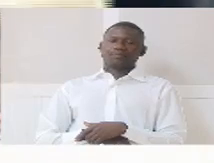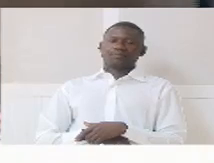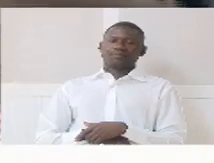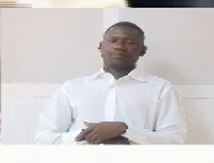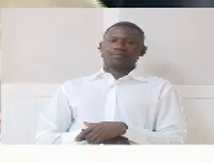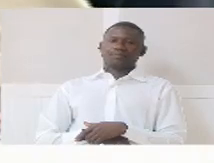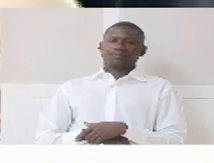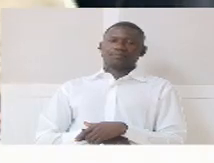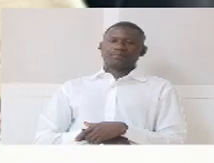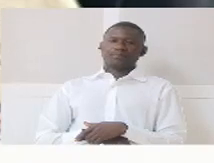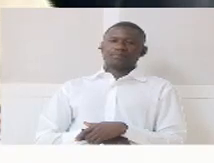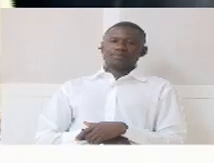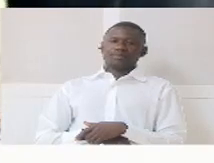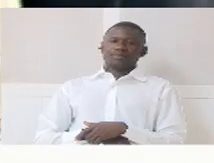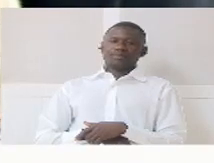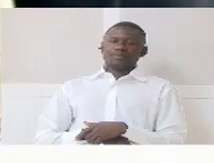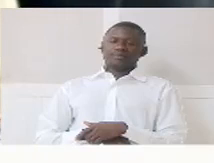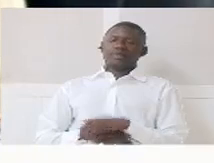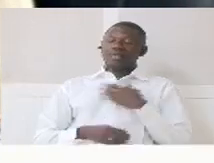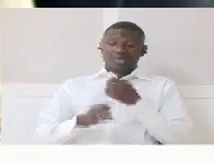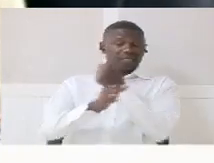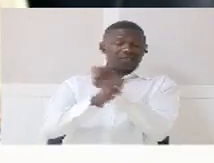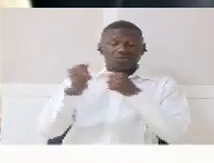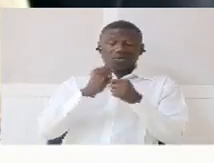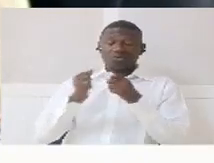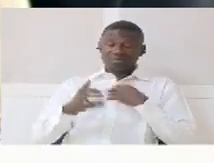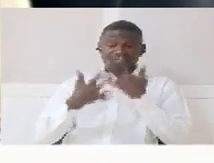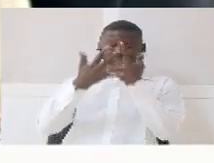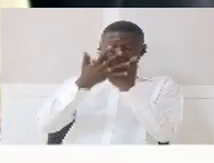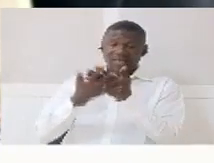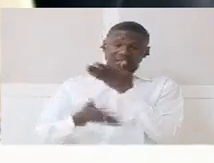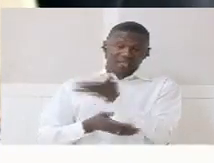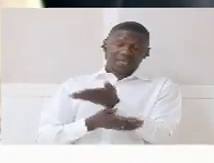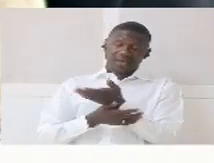Akili taranya fango sielo kono. The conditions of the cell.